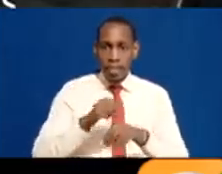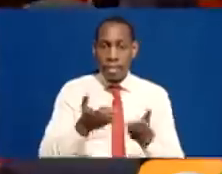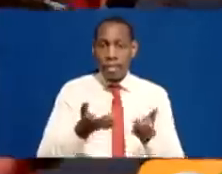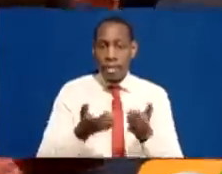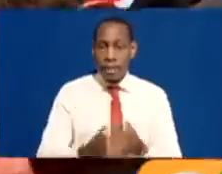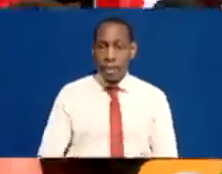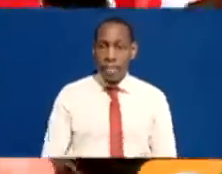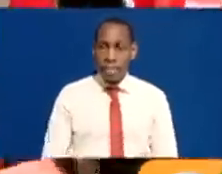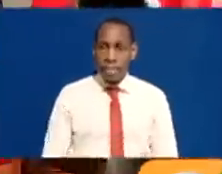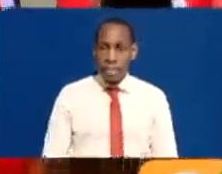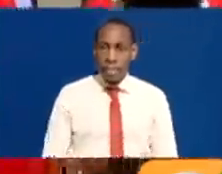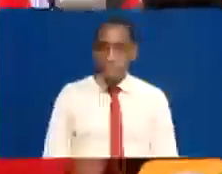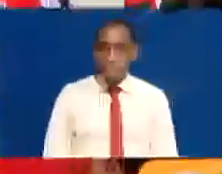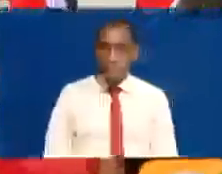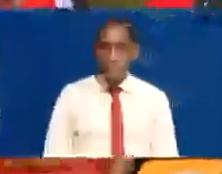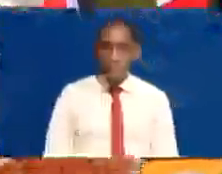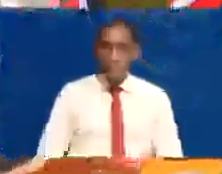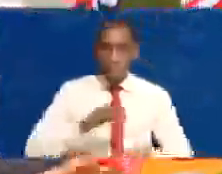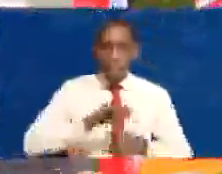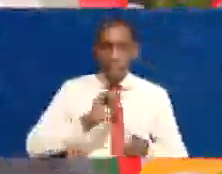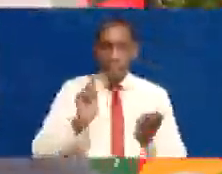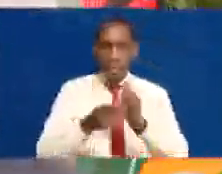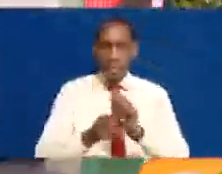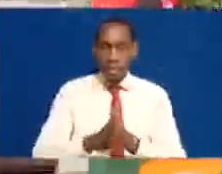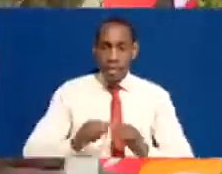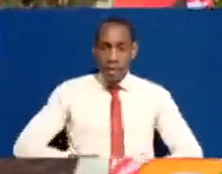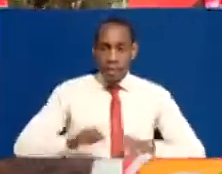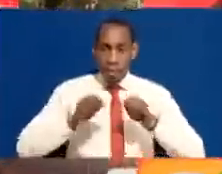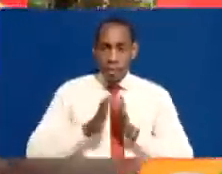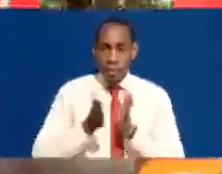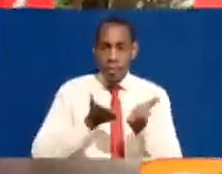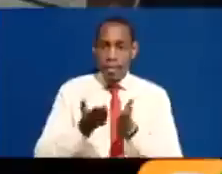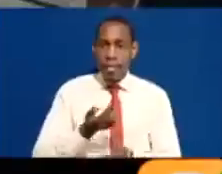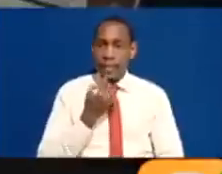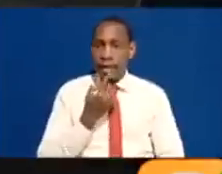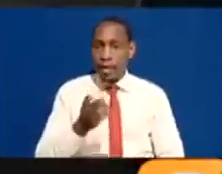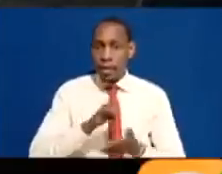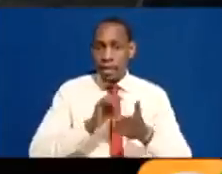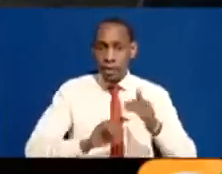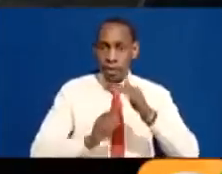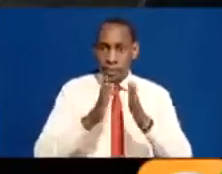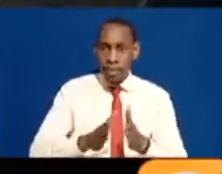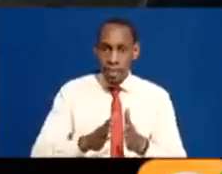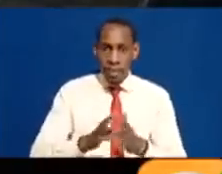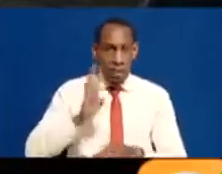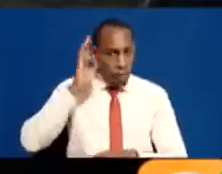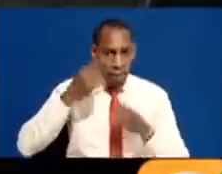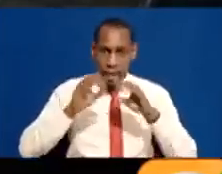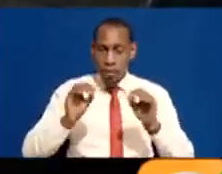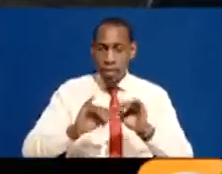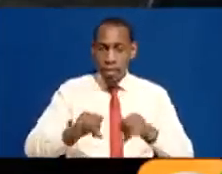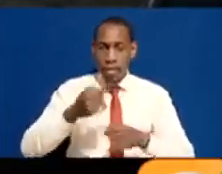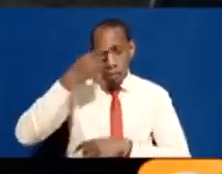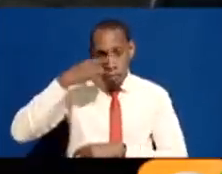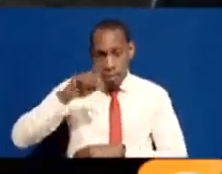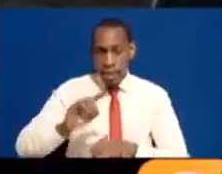comes. It's over. During the transition, the head of public service issued a directive that the ministers shall not pronounce any new